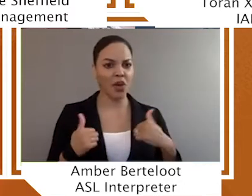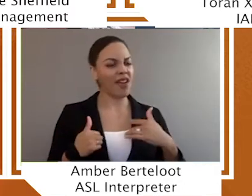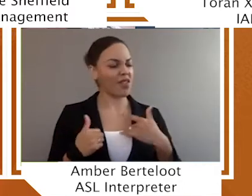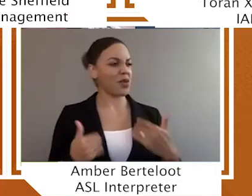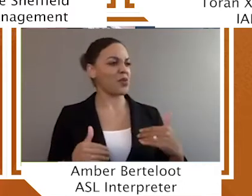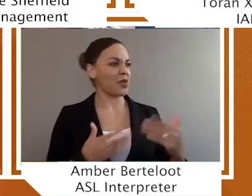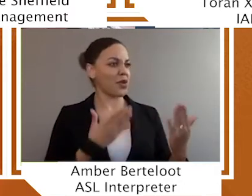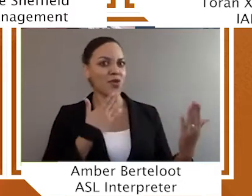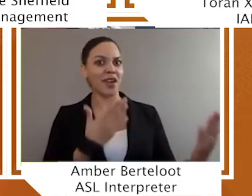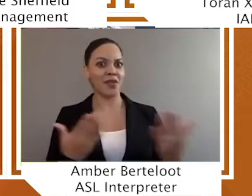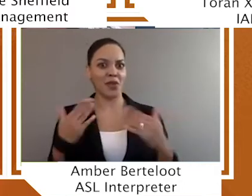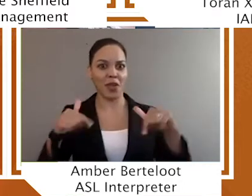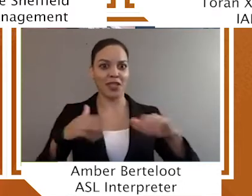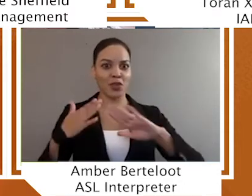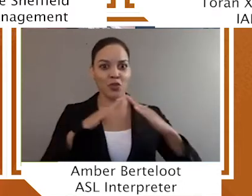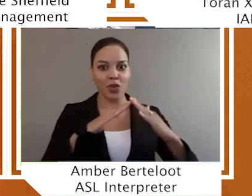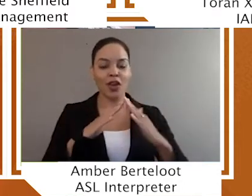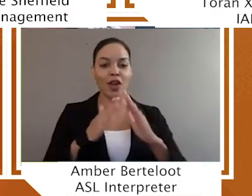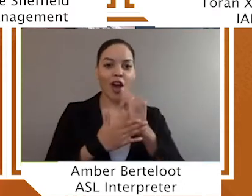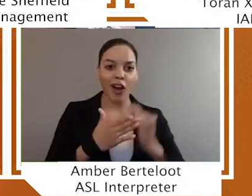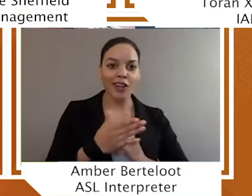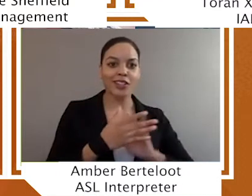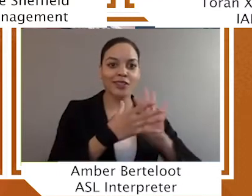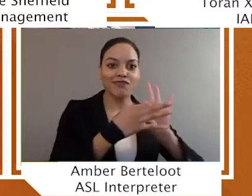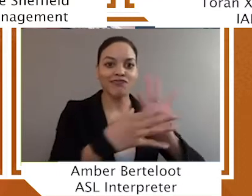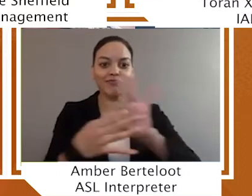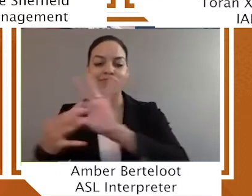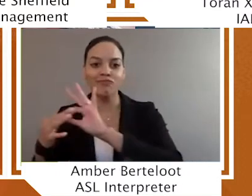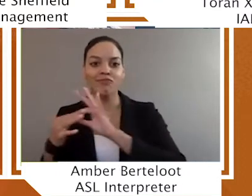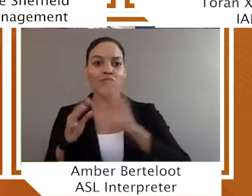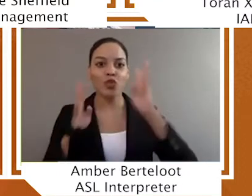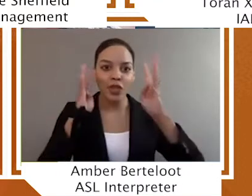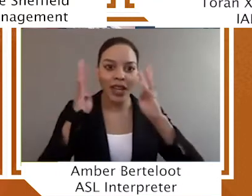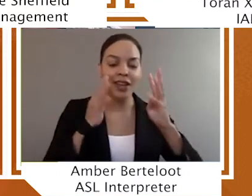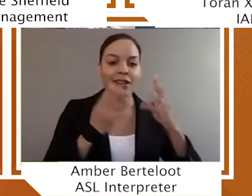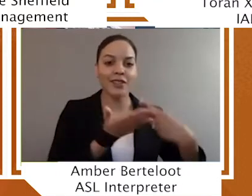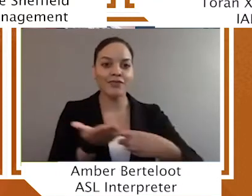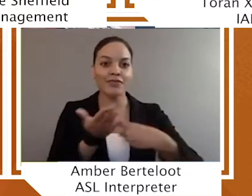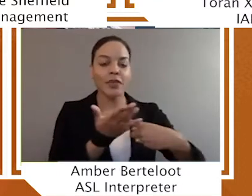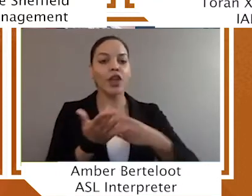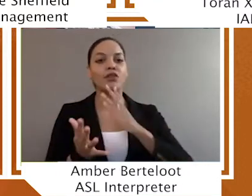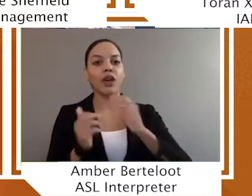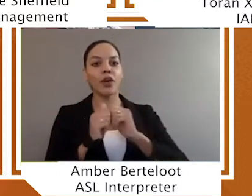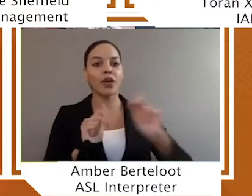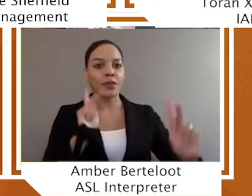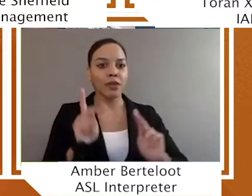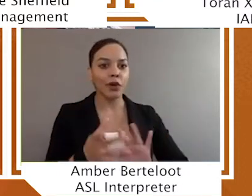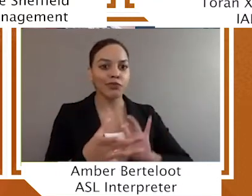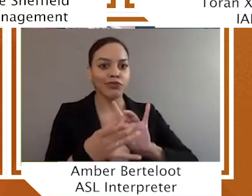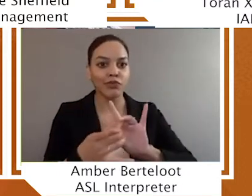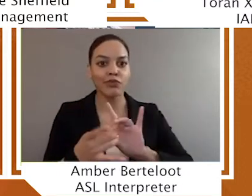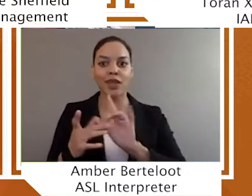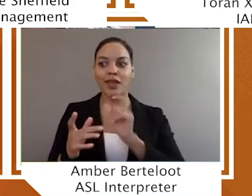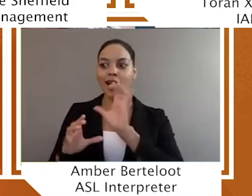the artist connectivity conversations, and the opportunity to talk to people outside my small circle, which I'm also grateful